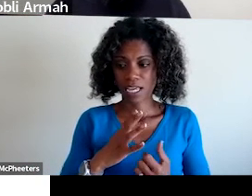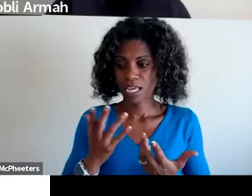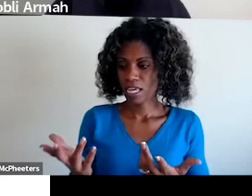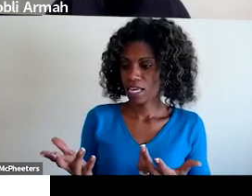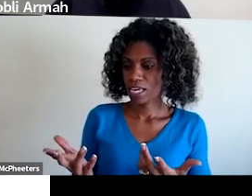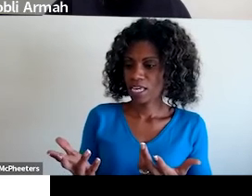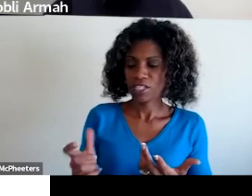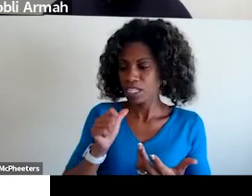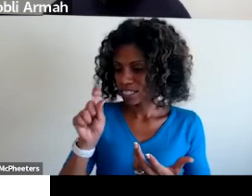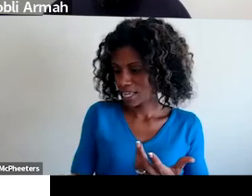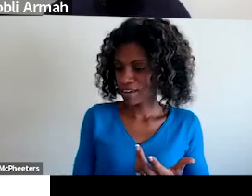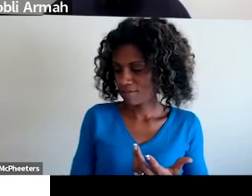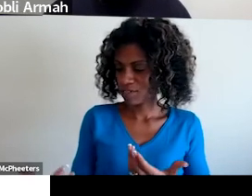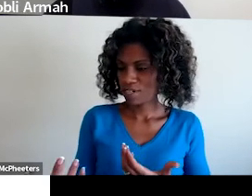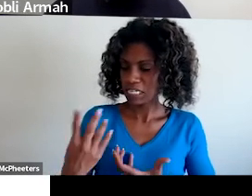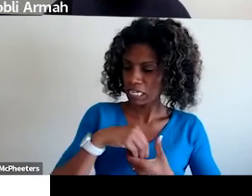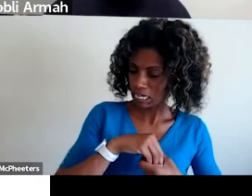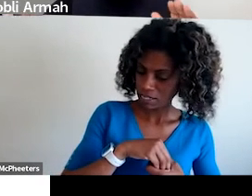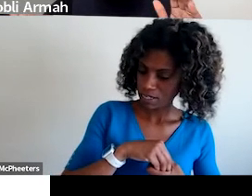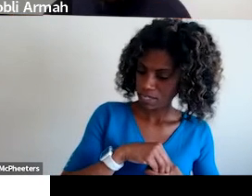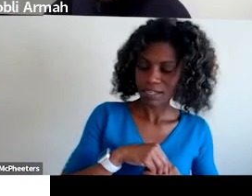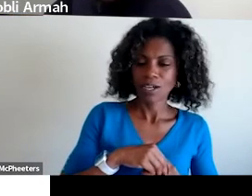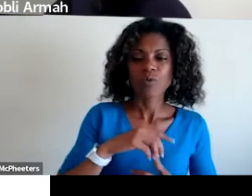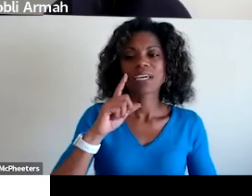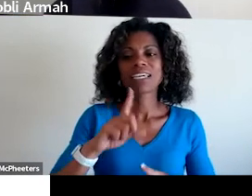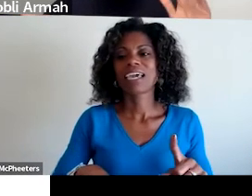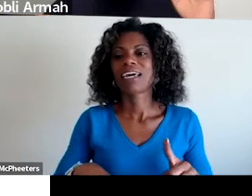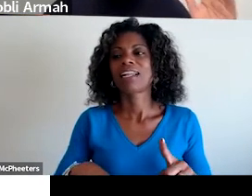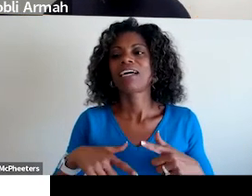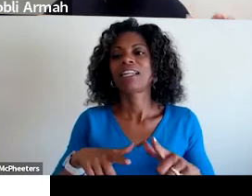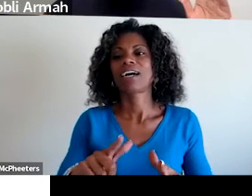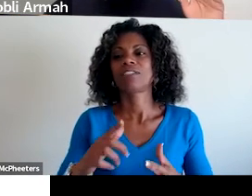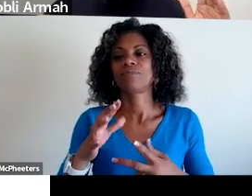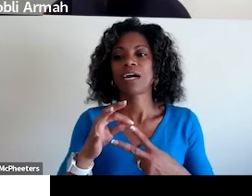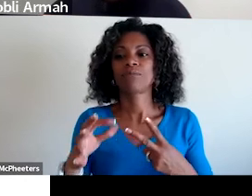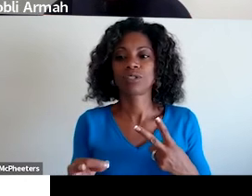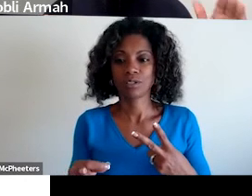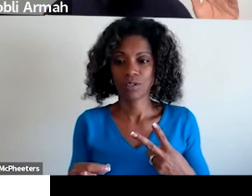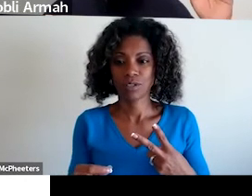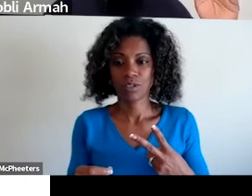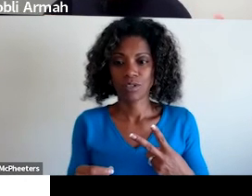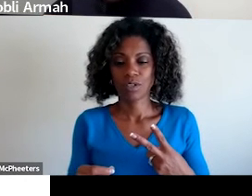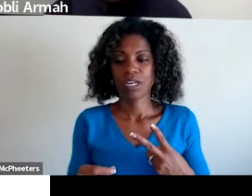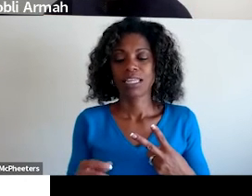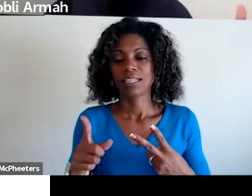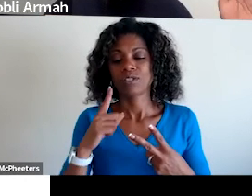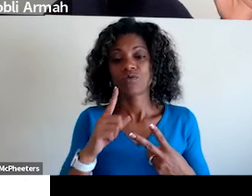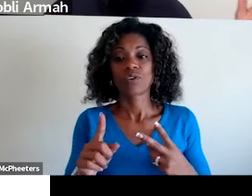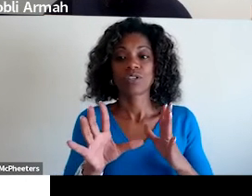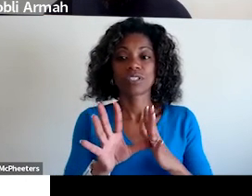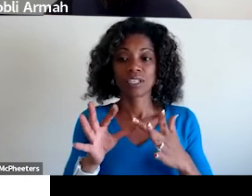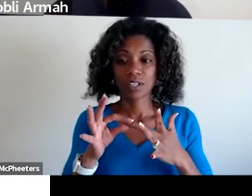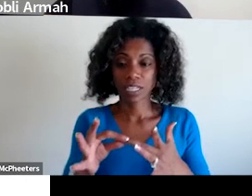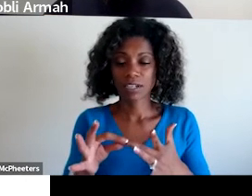engage in this discussion? And so it cannot continue to be optional. This is primarily for senior leaders, department directors,